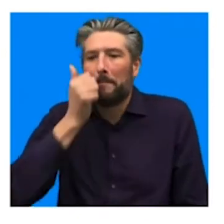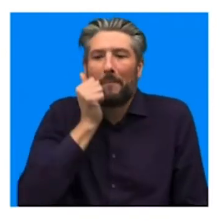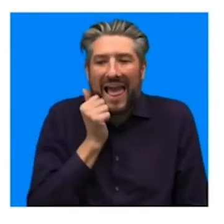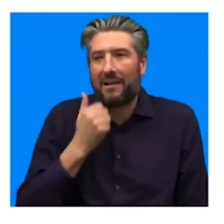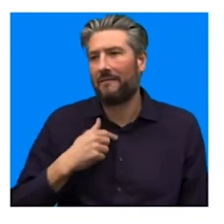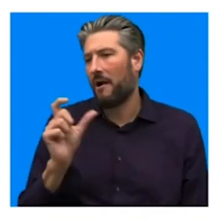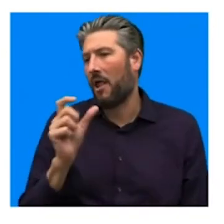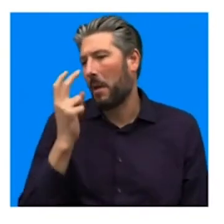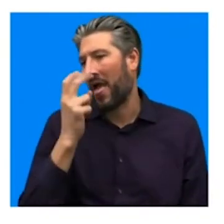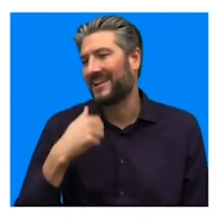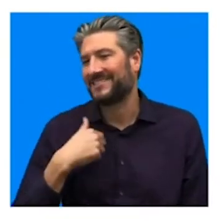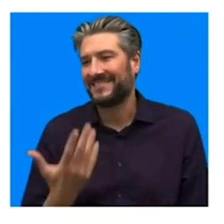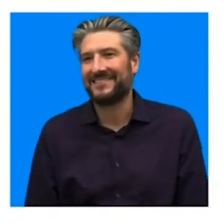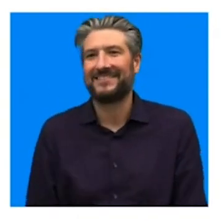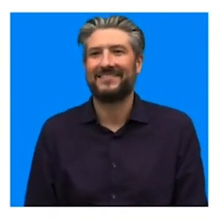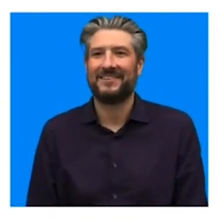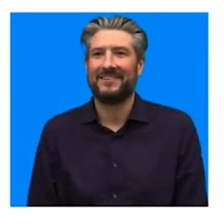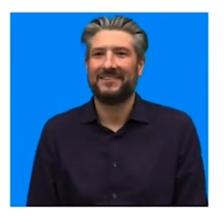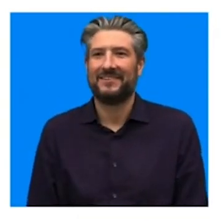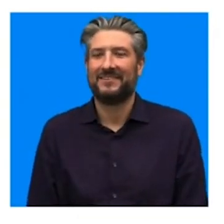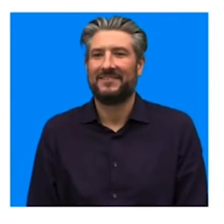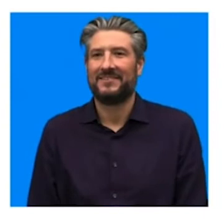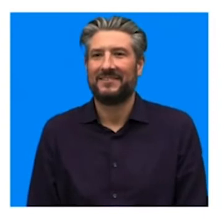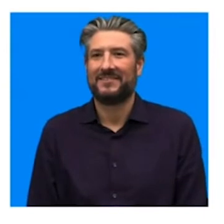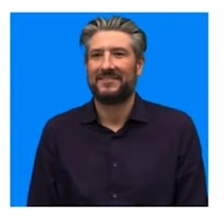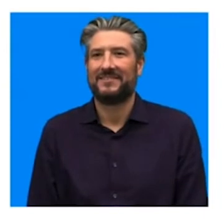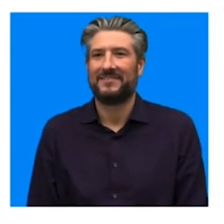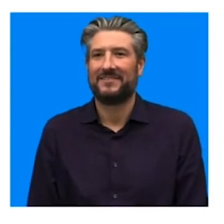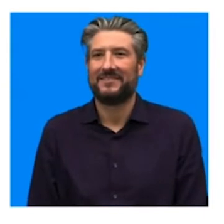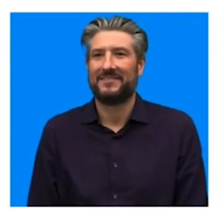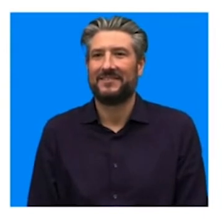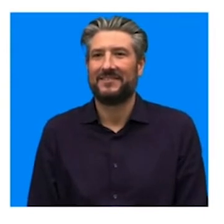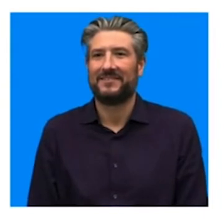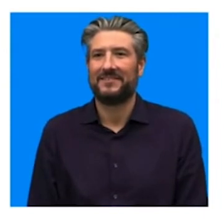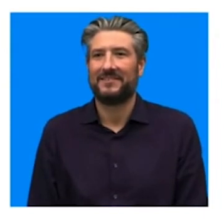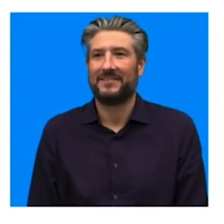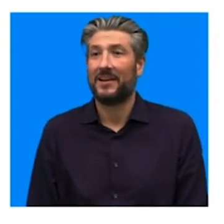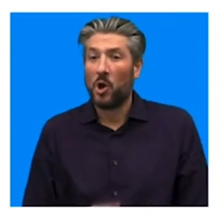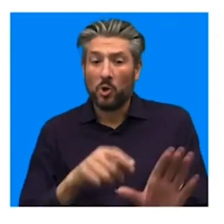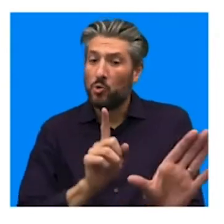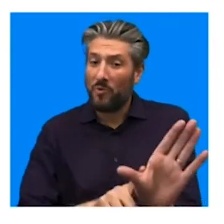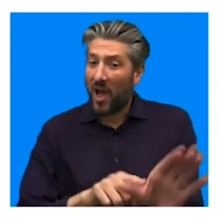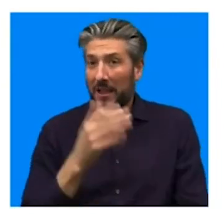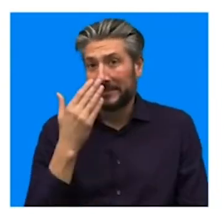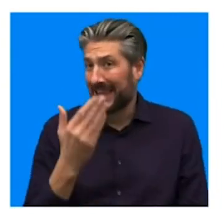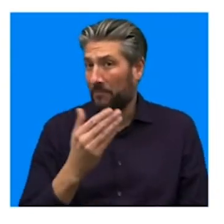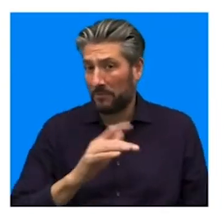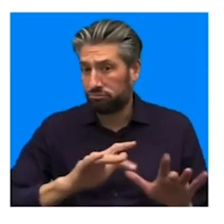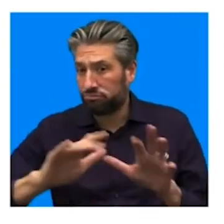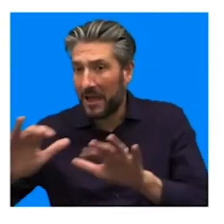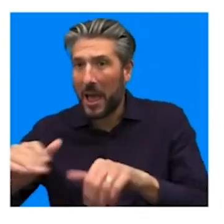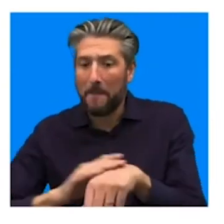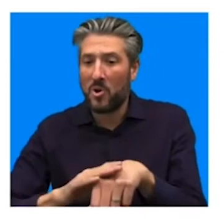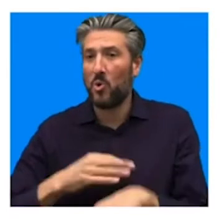What's behind this blue shirt? None of us heard about it. I don't know. It's obviously Yuval kicked you all off, and then everybody just joined in. So